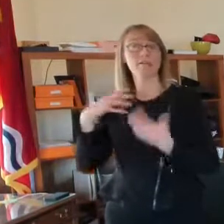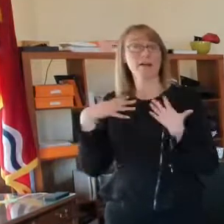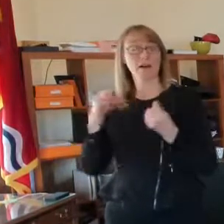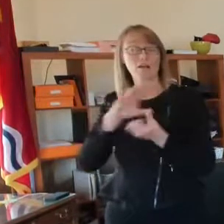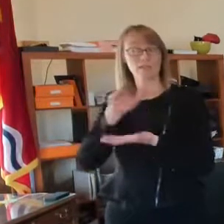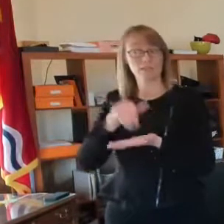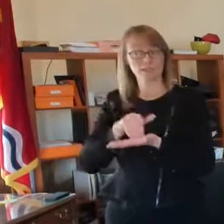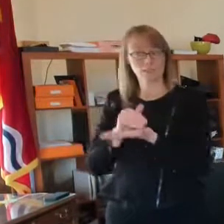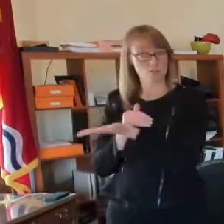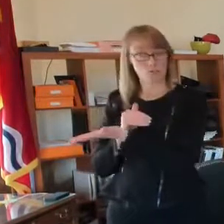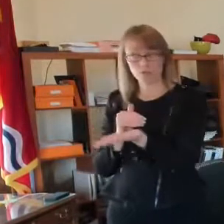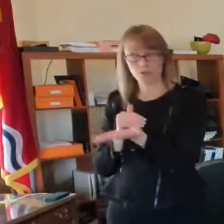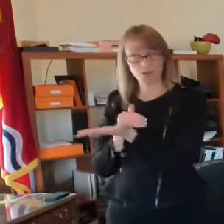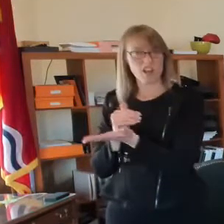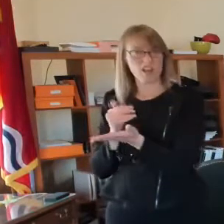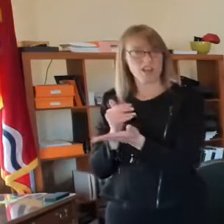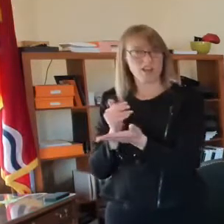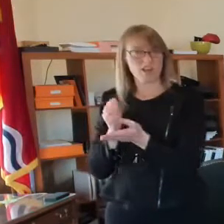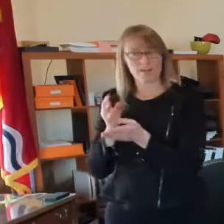still being worked out.